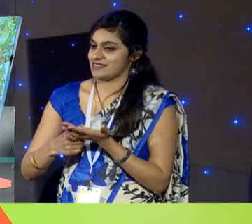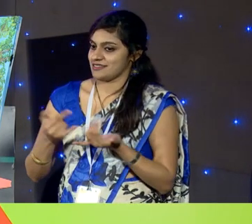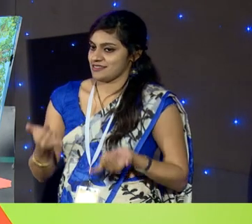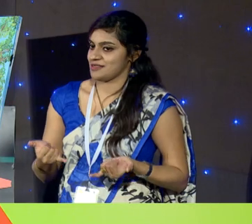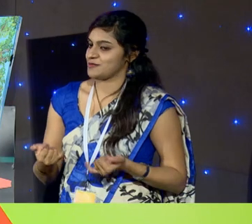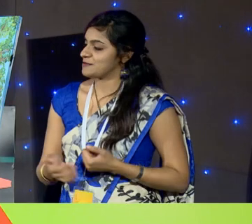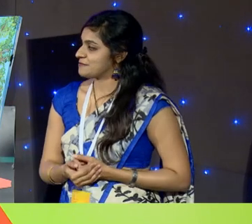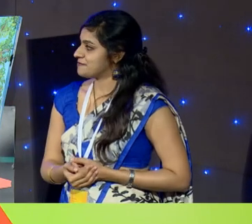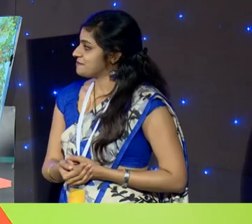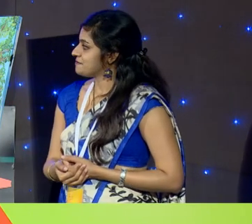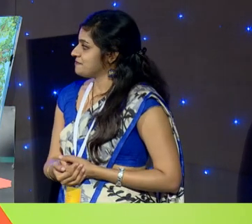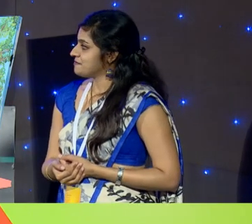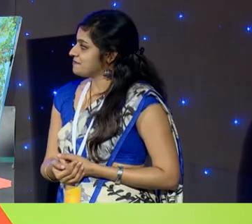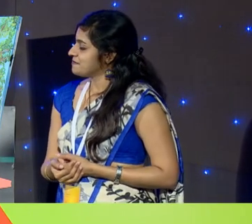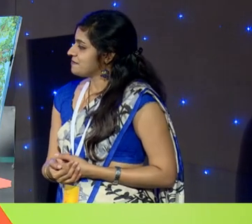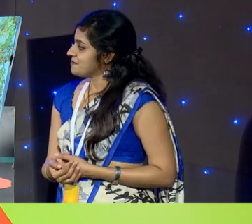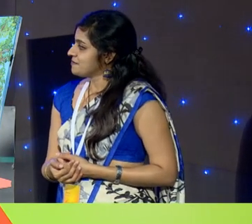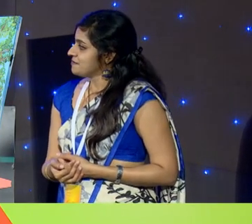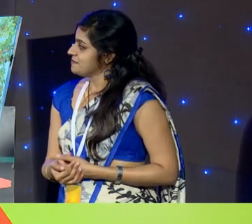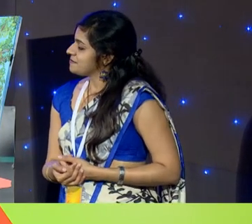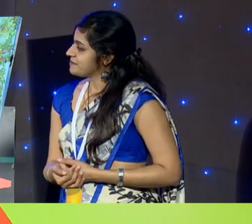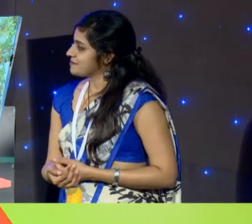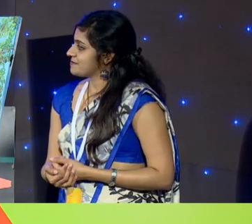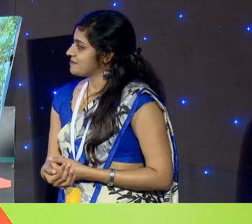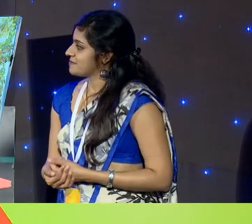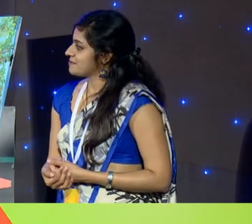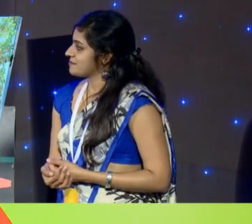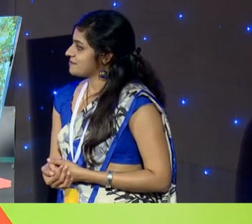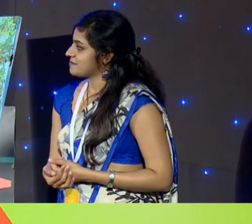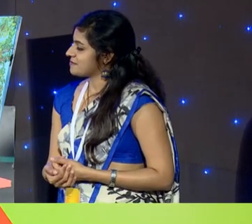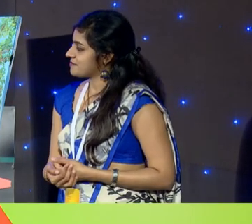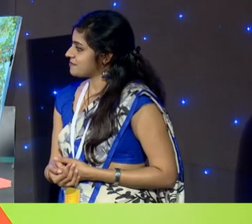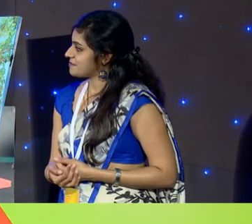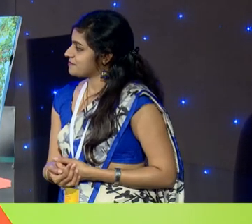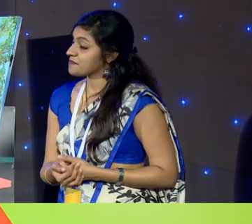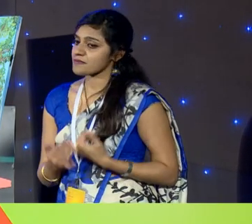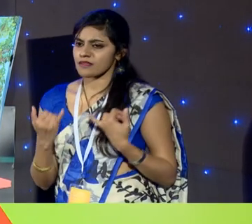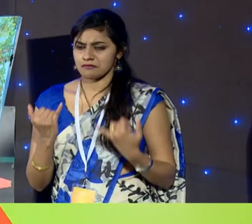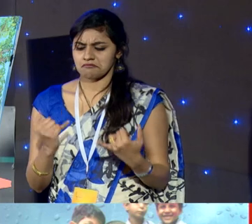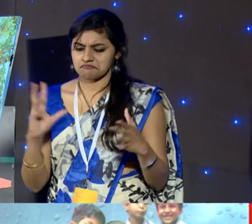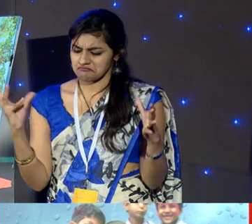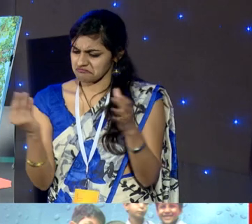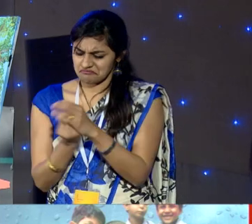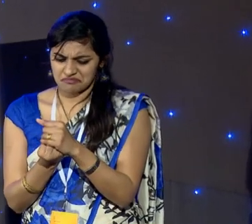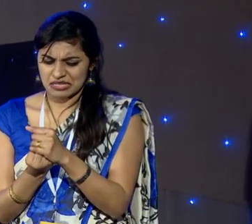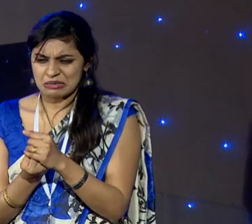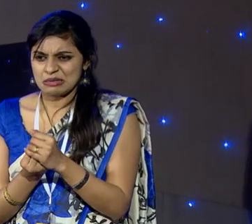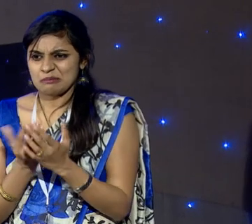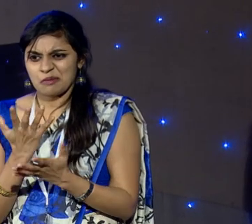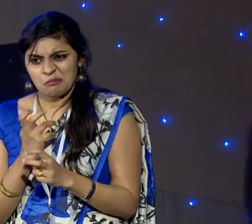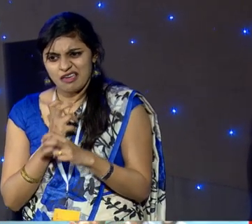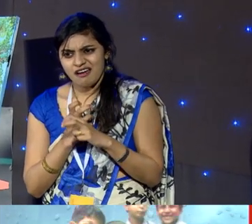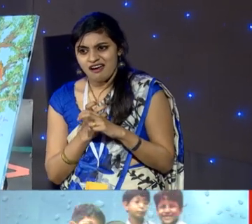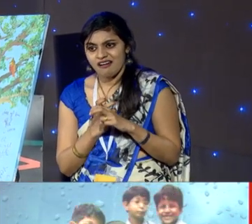Making inclusive education a reality seems to be difficult but possible. It is a process